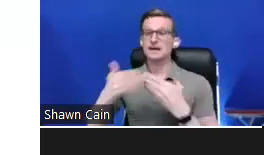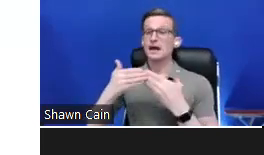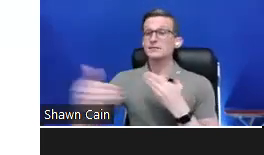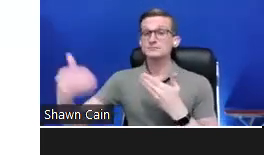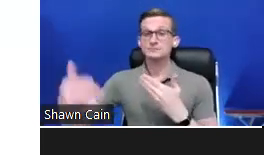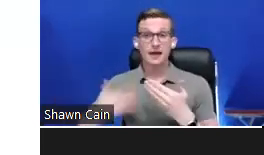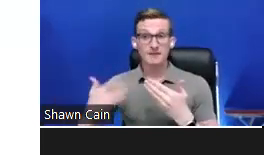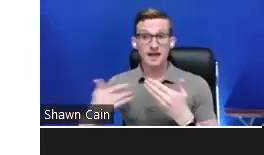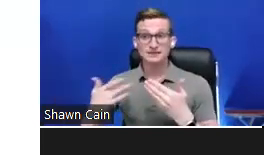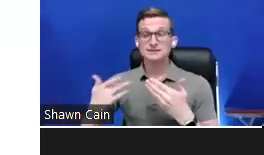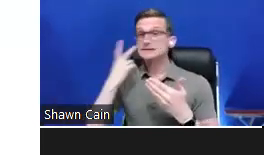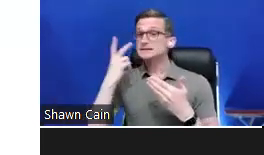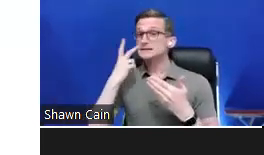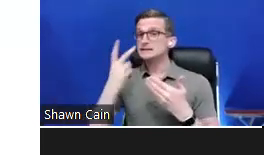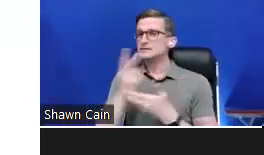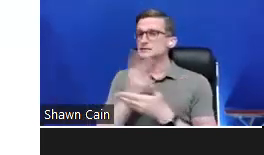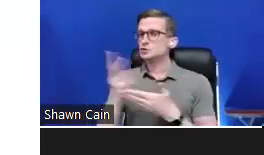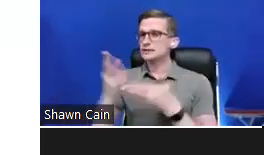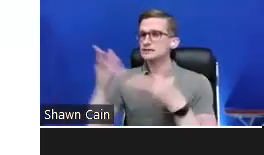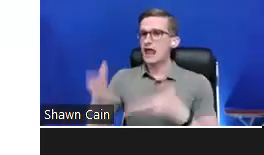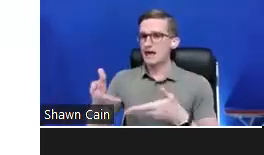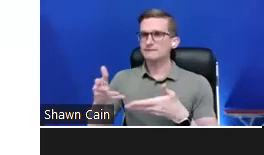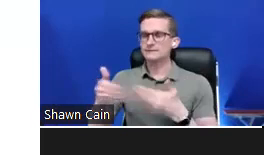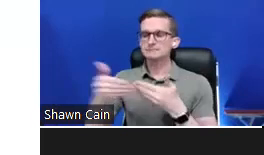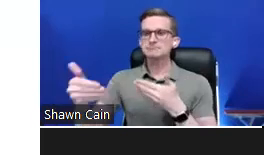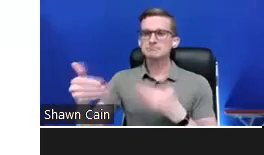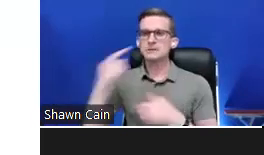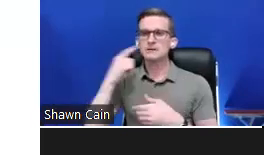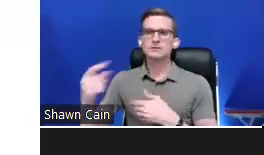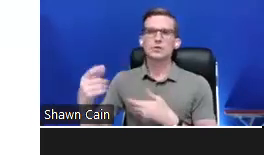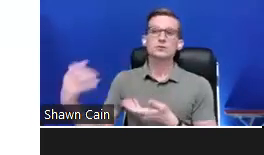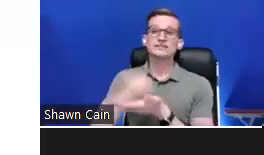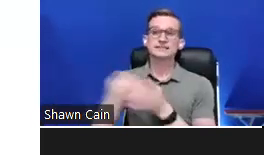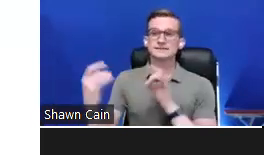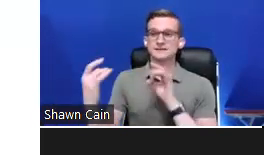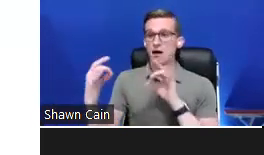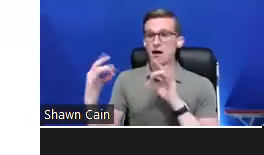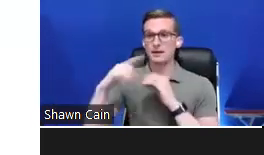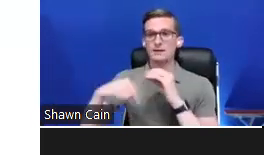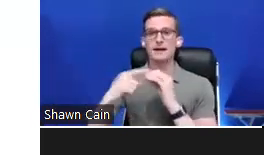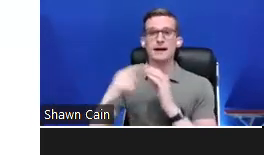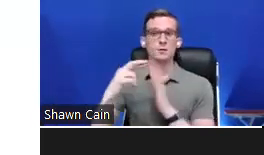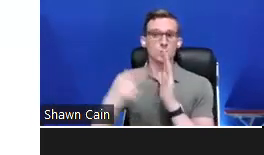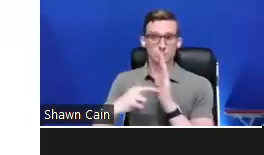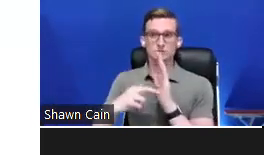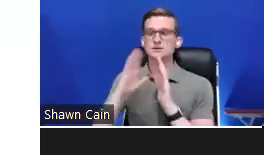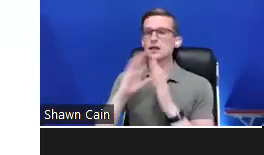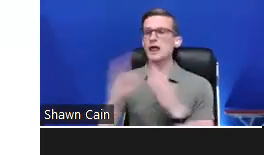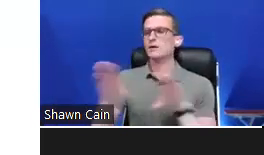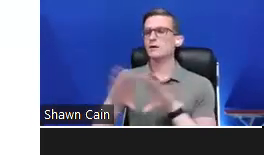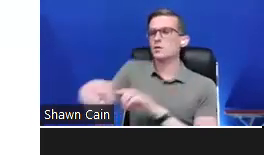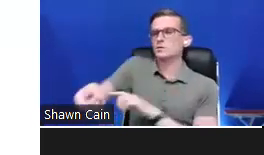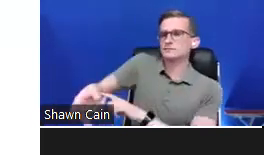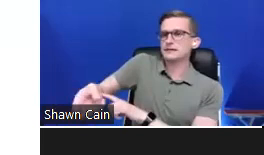about 2 weeks left for receiving comment on the rules. That will close at midnight on June